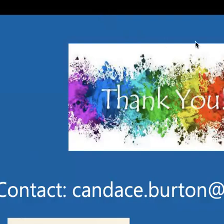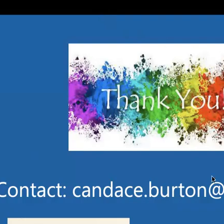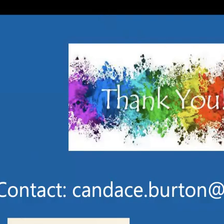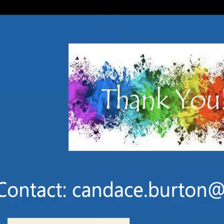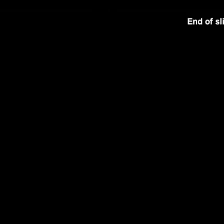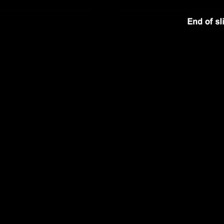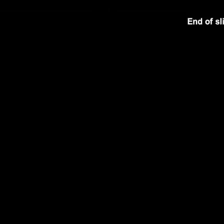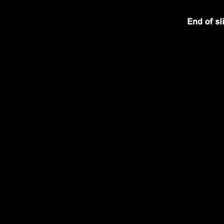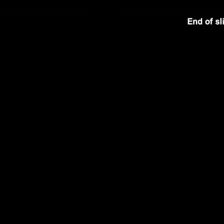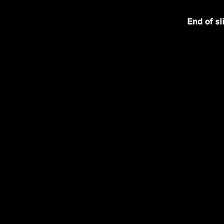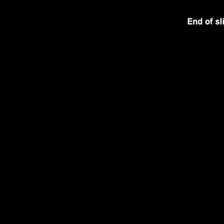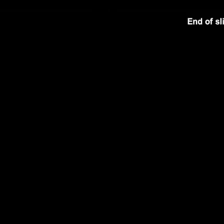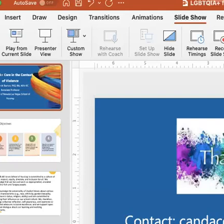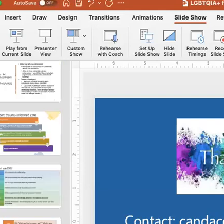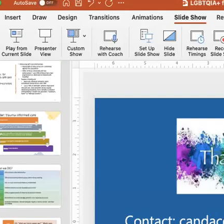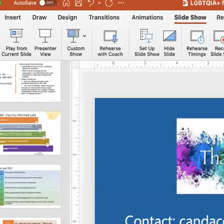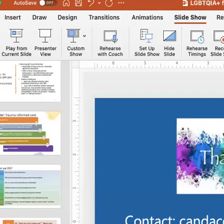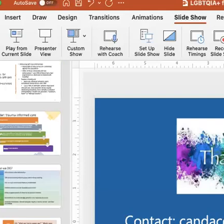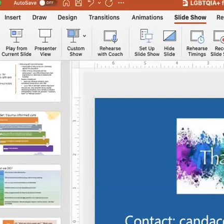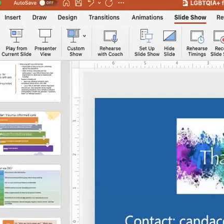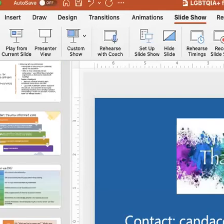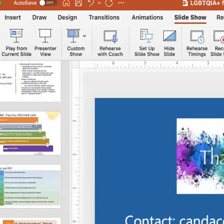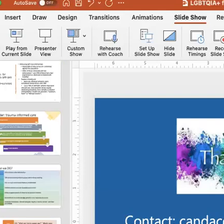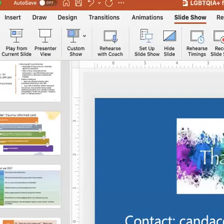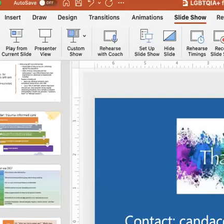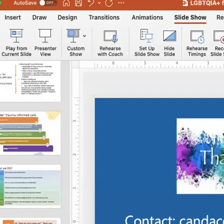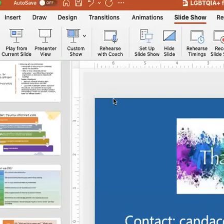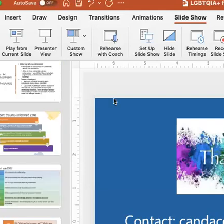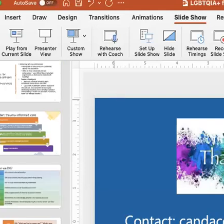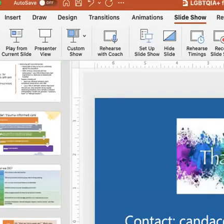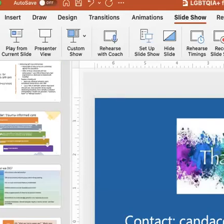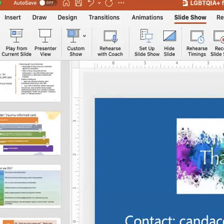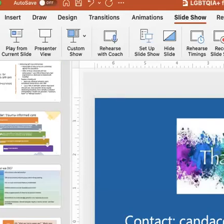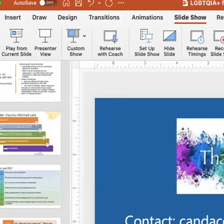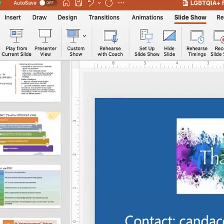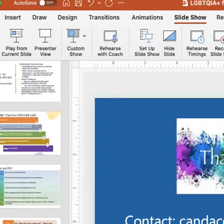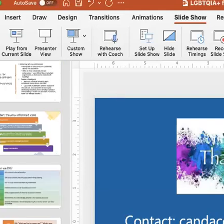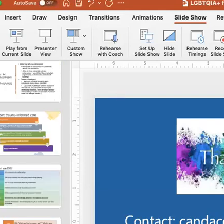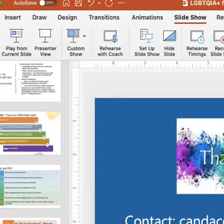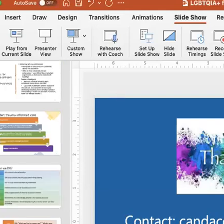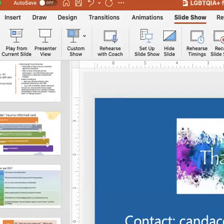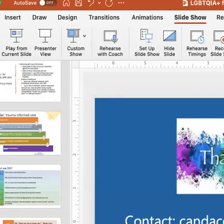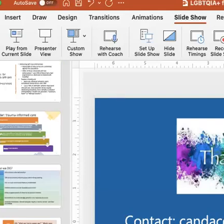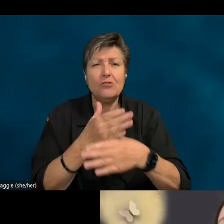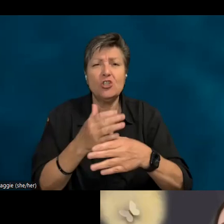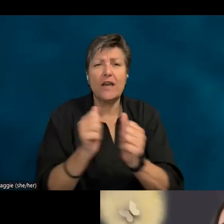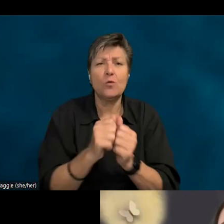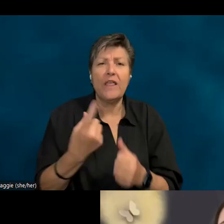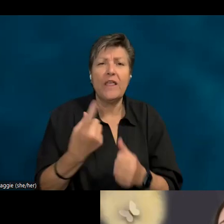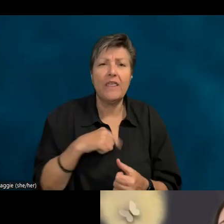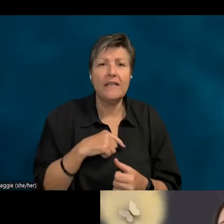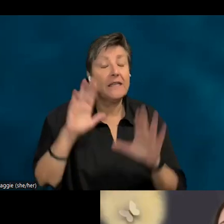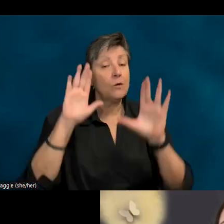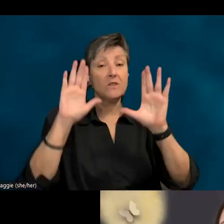Thank you so much, Dr. Burton. That was wonderful. It was really great getting to hear everything that you had to share with us. And it was really wonderful